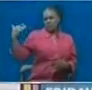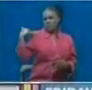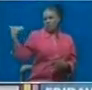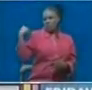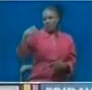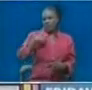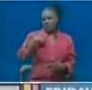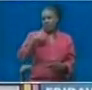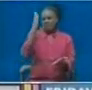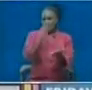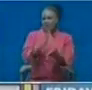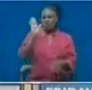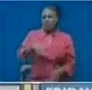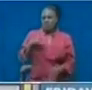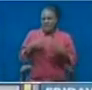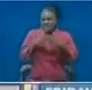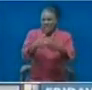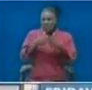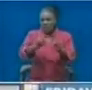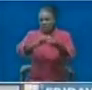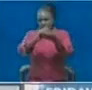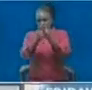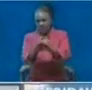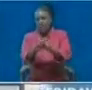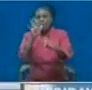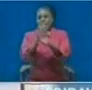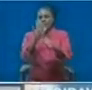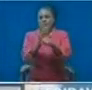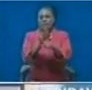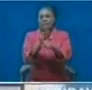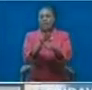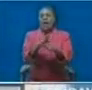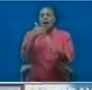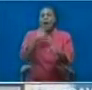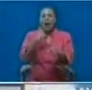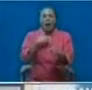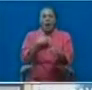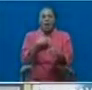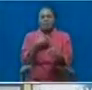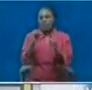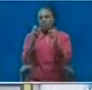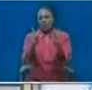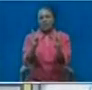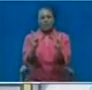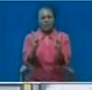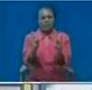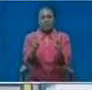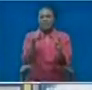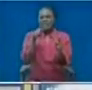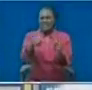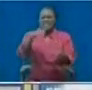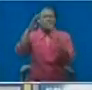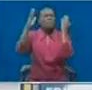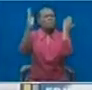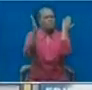so much the fact that women are sexualized, as much as the fact that people now think that that's okay. Okay. It's ridiculous to